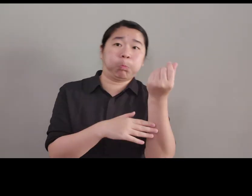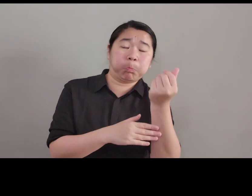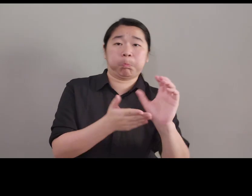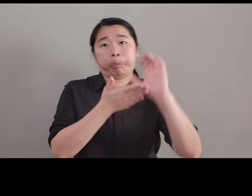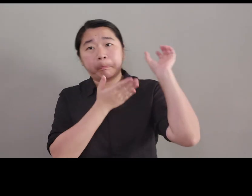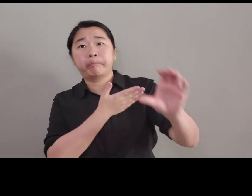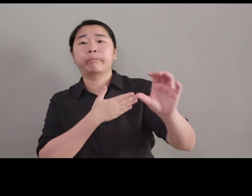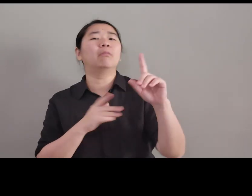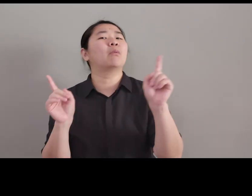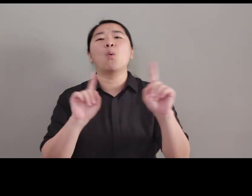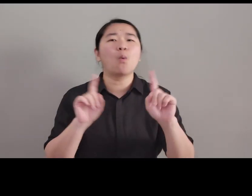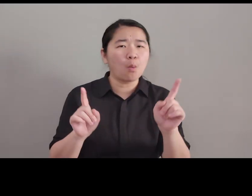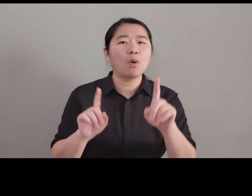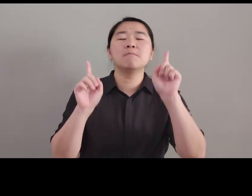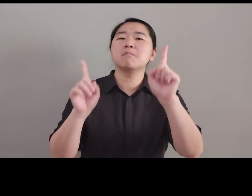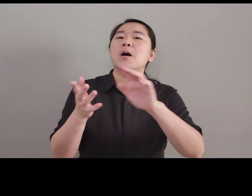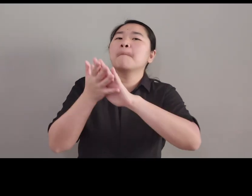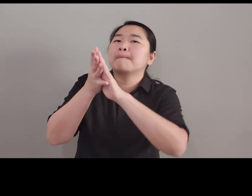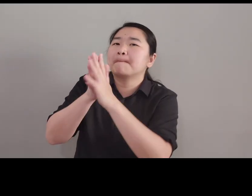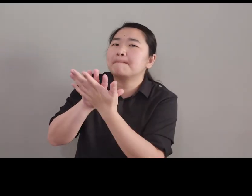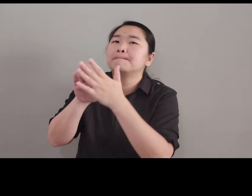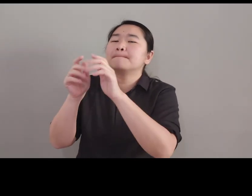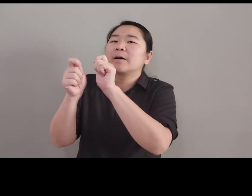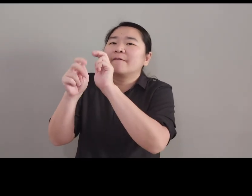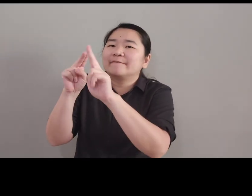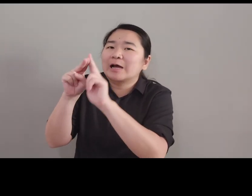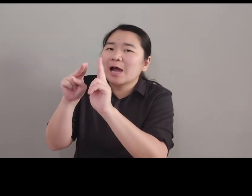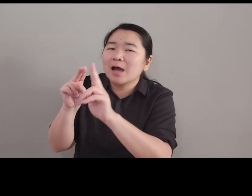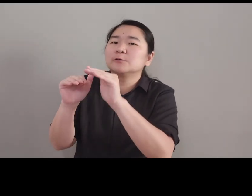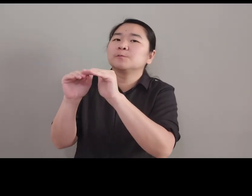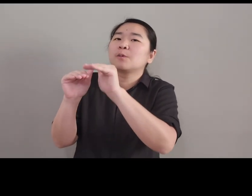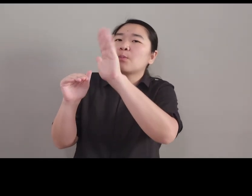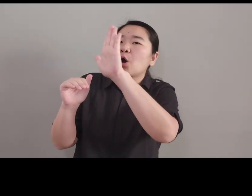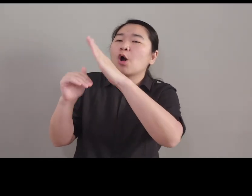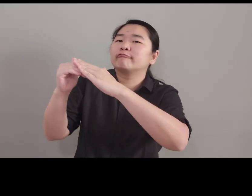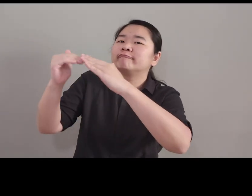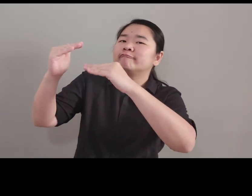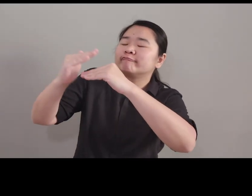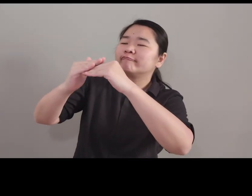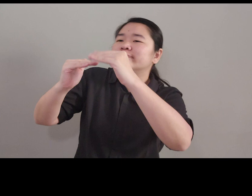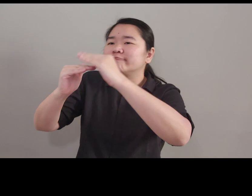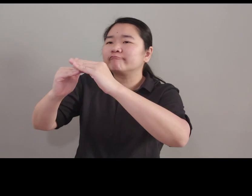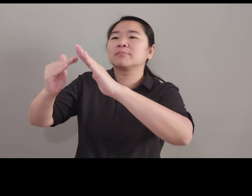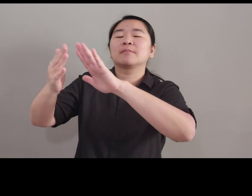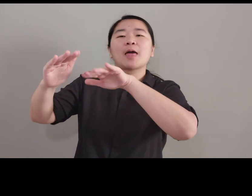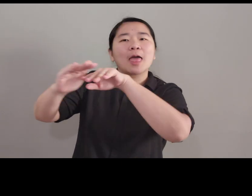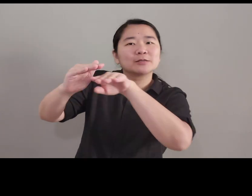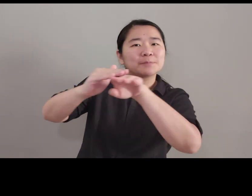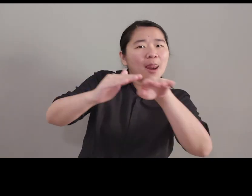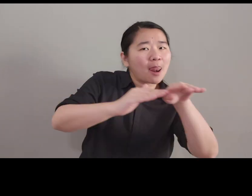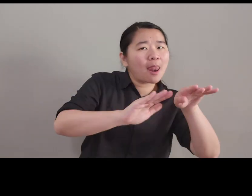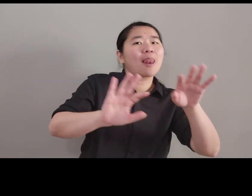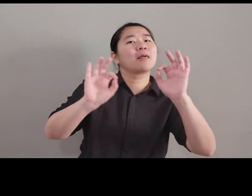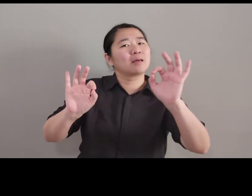rebuilding a system to be more accessible, it's going to cost money and somebody needs to pay for that. And that's again where there's a cultural component